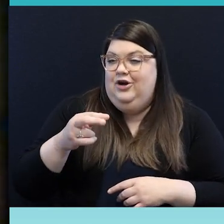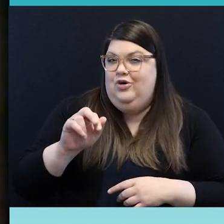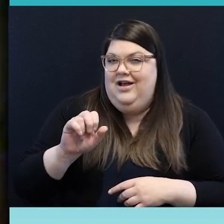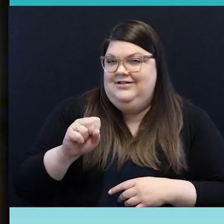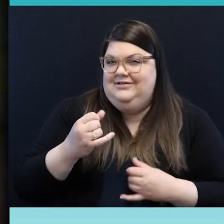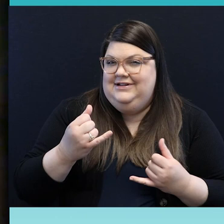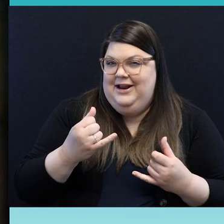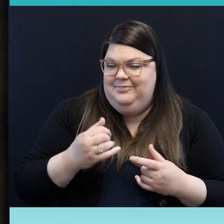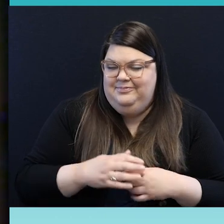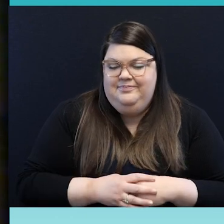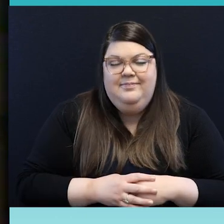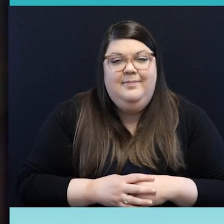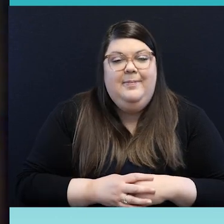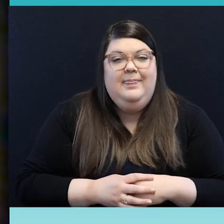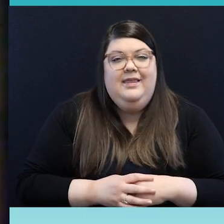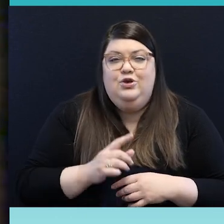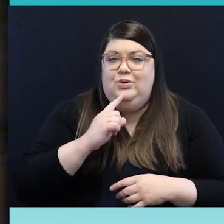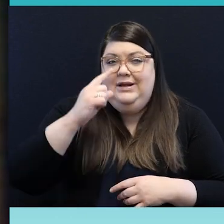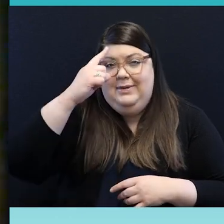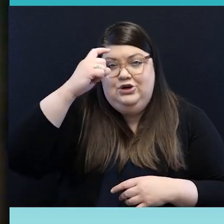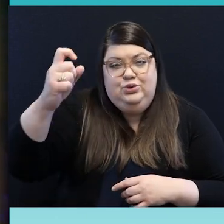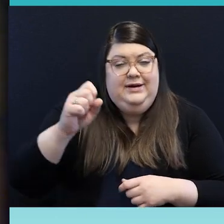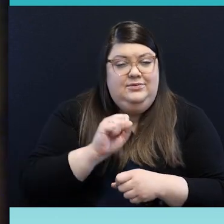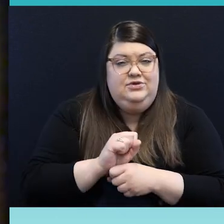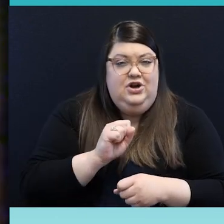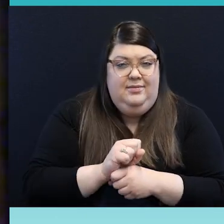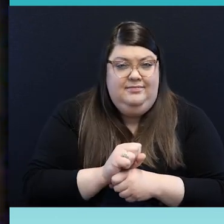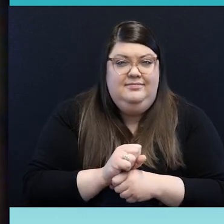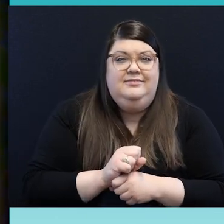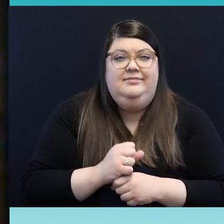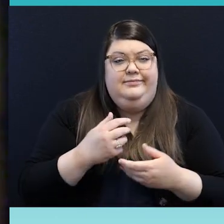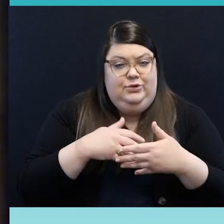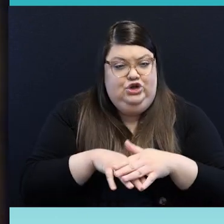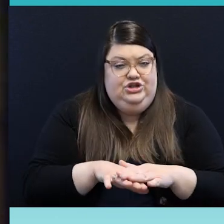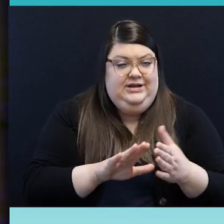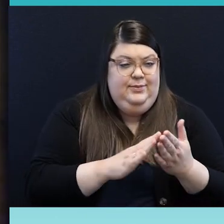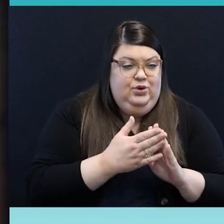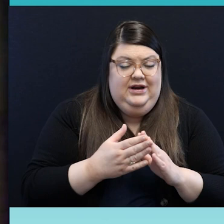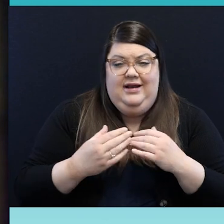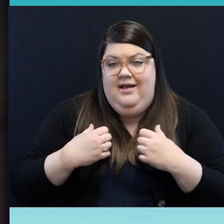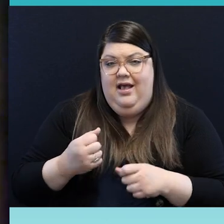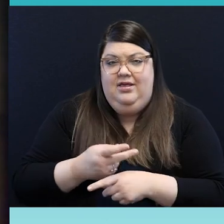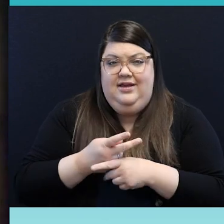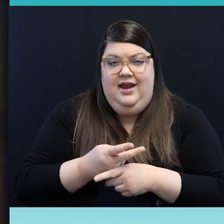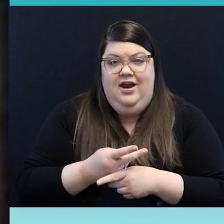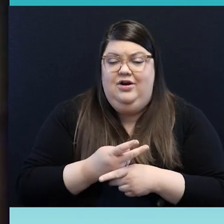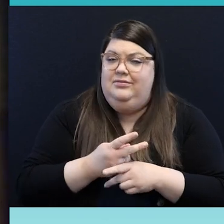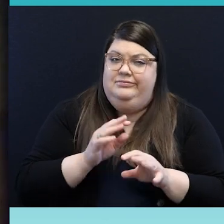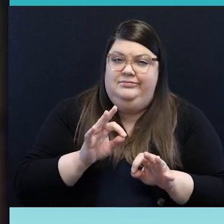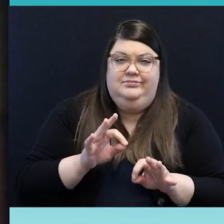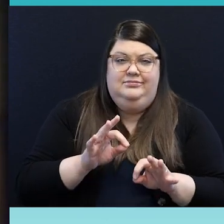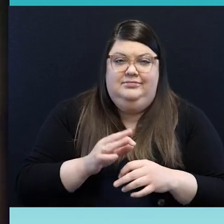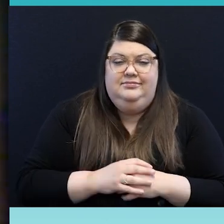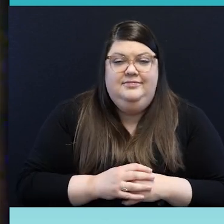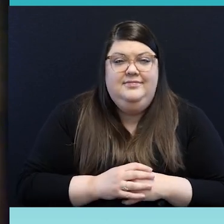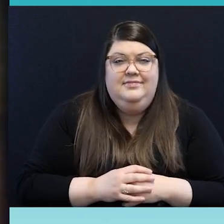is really my dream job, merging the worlds of community and healthcare, really to start